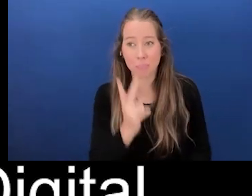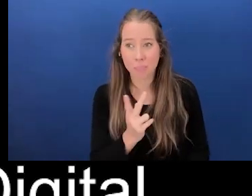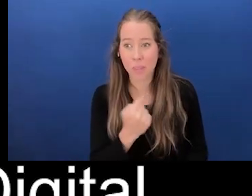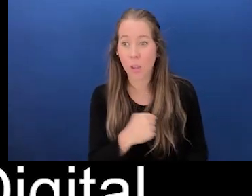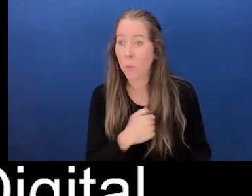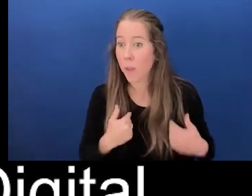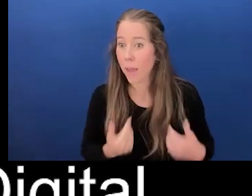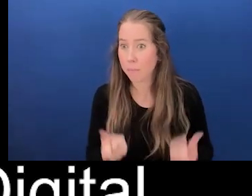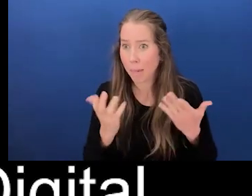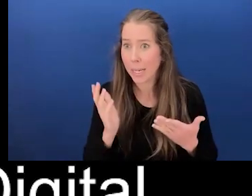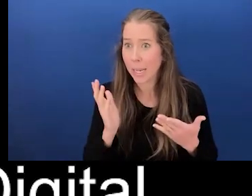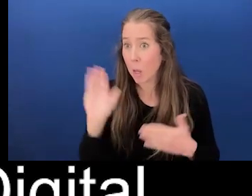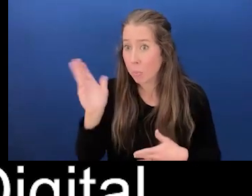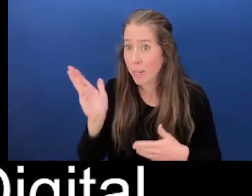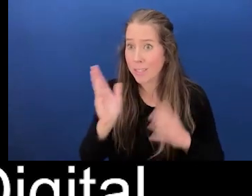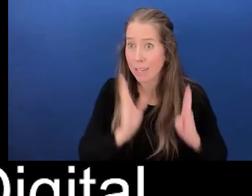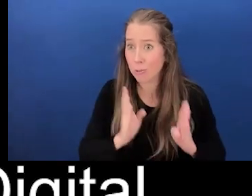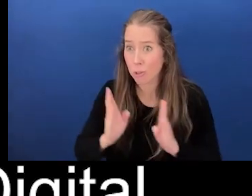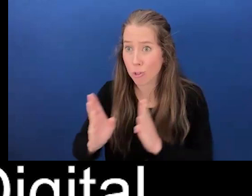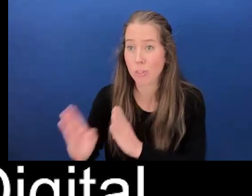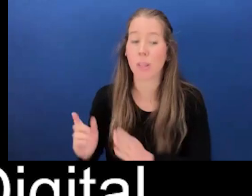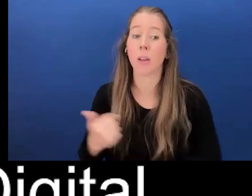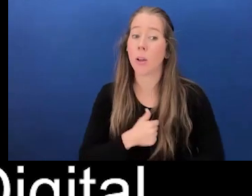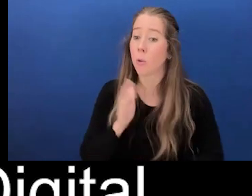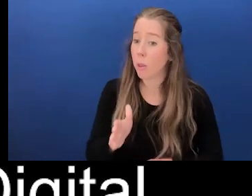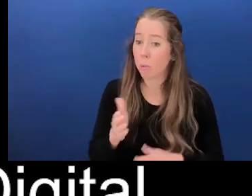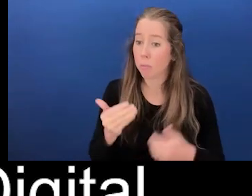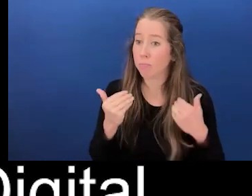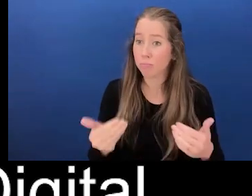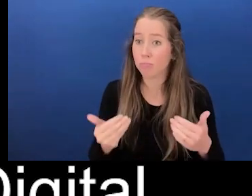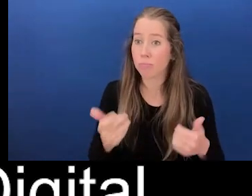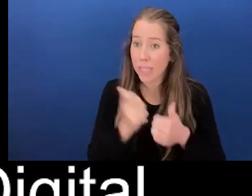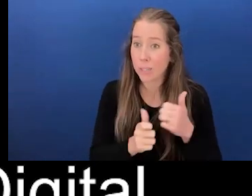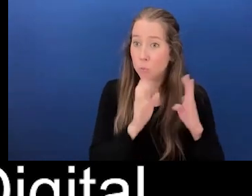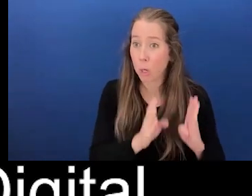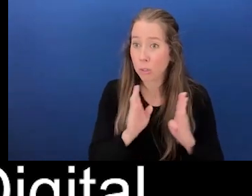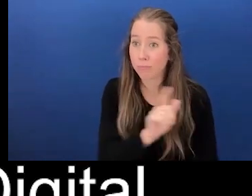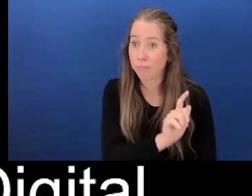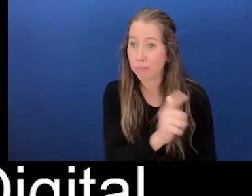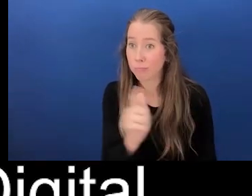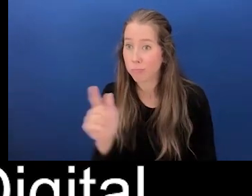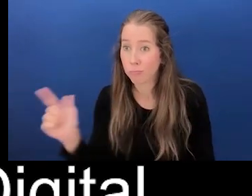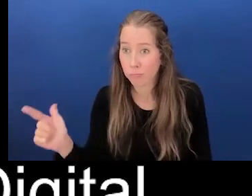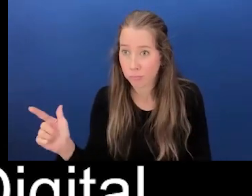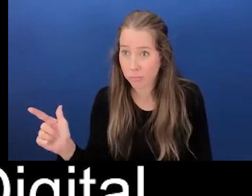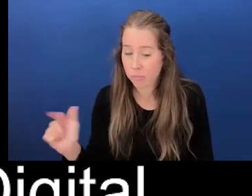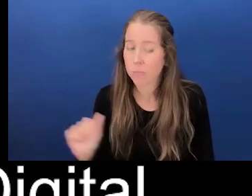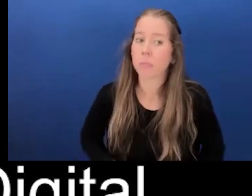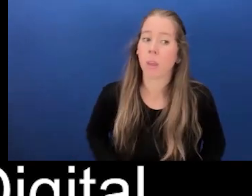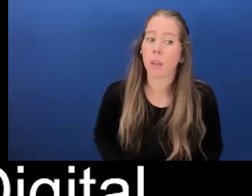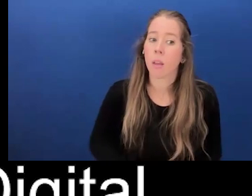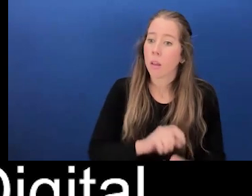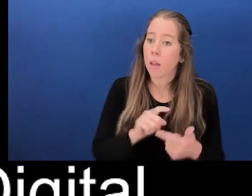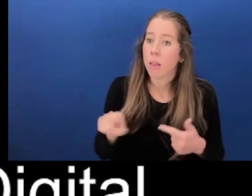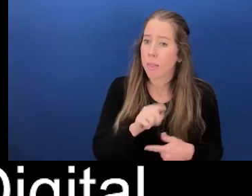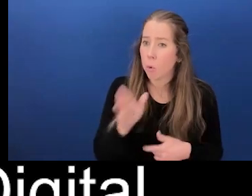number of presenters. We're going to kind of go through each person, give each person a turn, and they're going